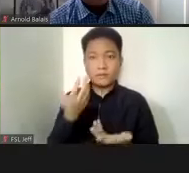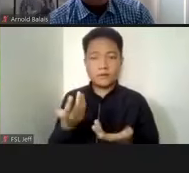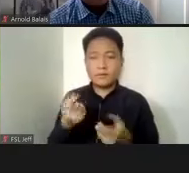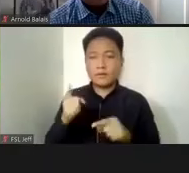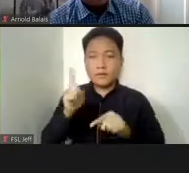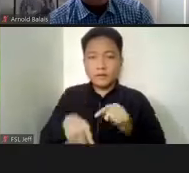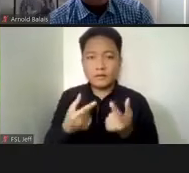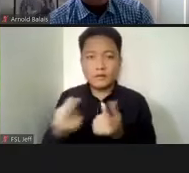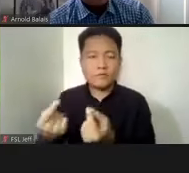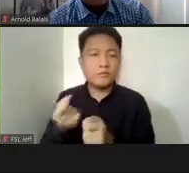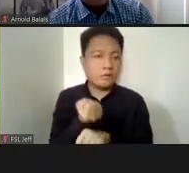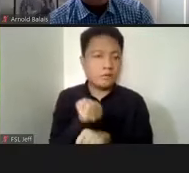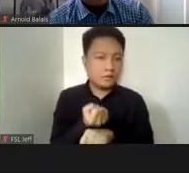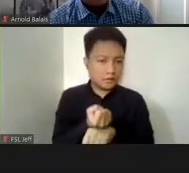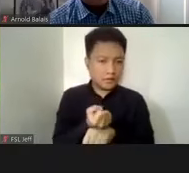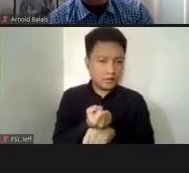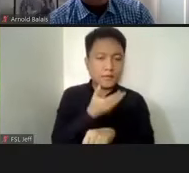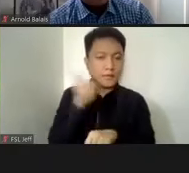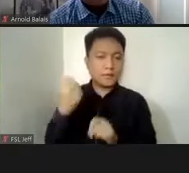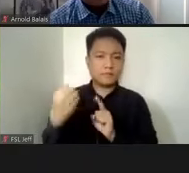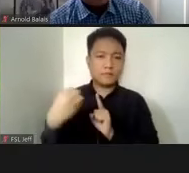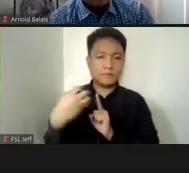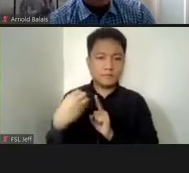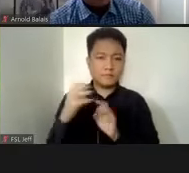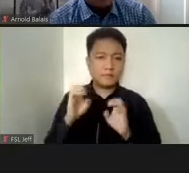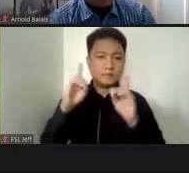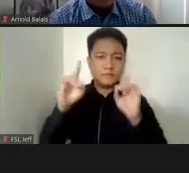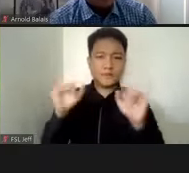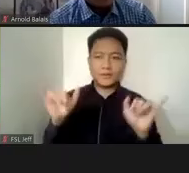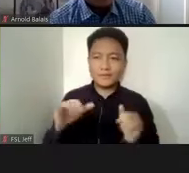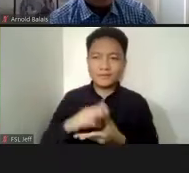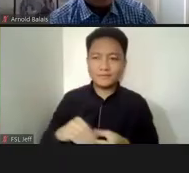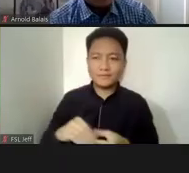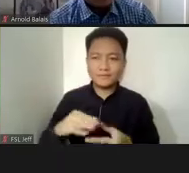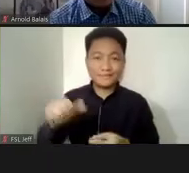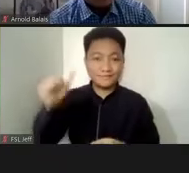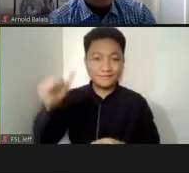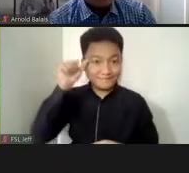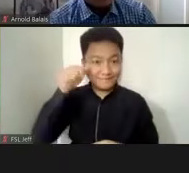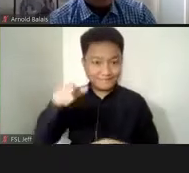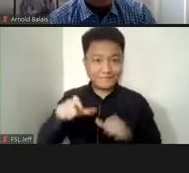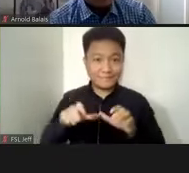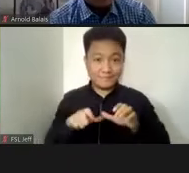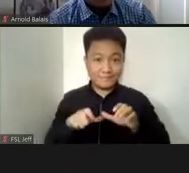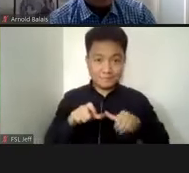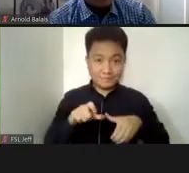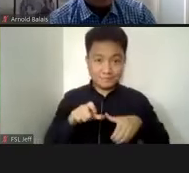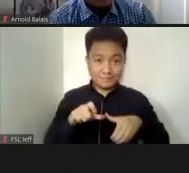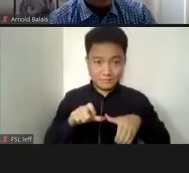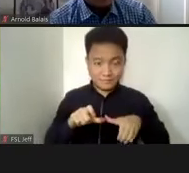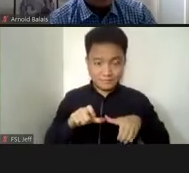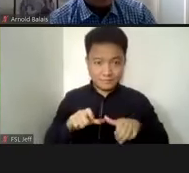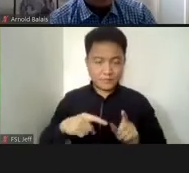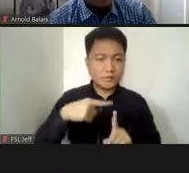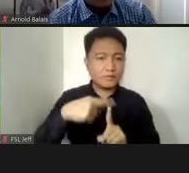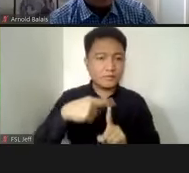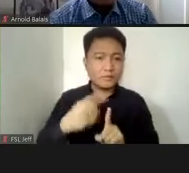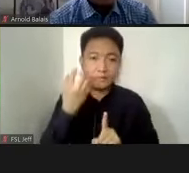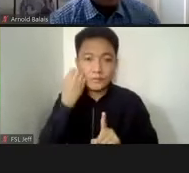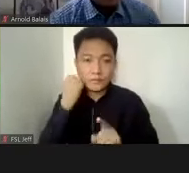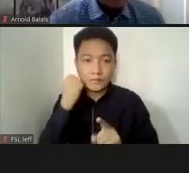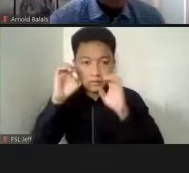kapansanan ka na, pagkatapos kulang ka pa sa pagkalinga sa sarili mo. Mas mahirap yun. And for